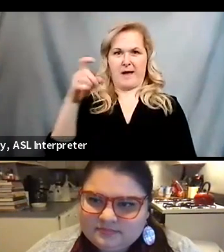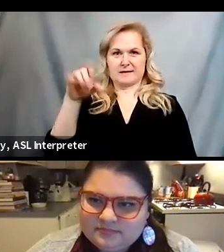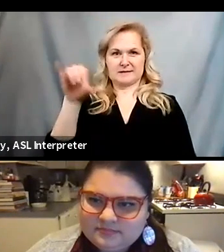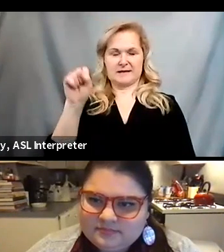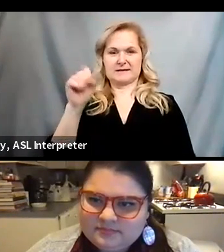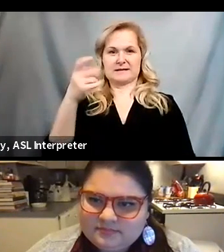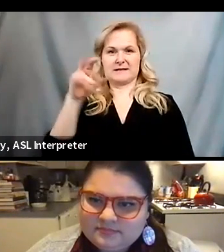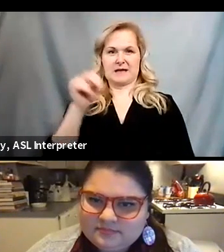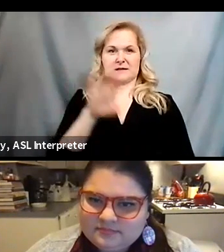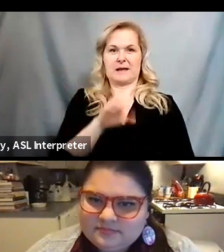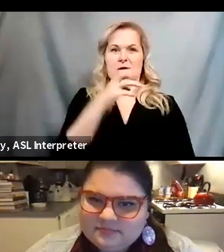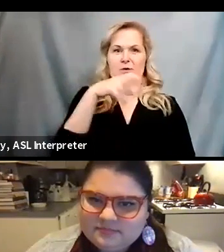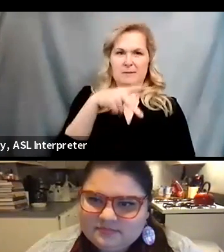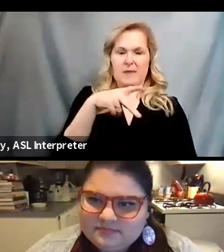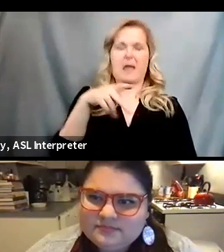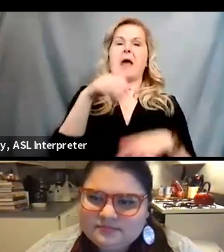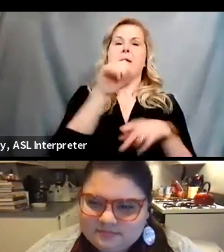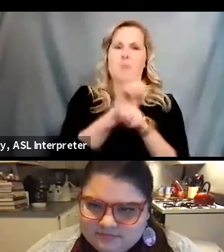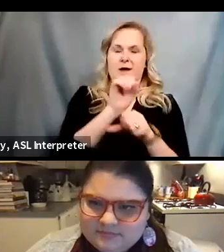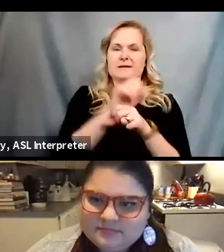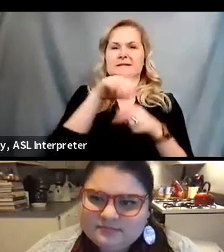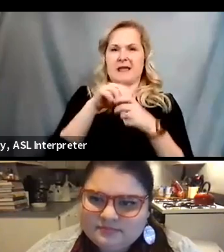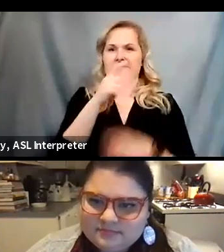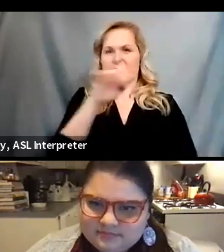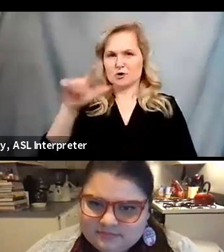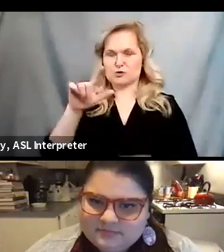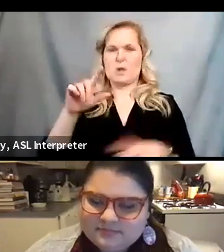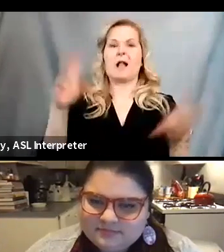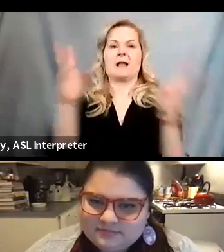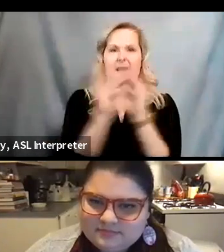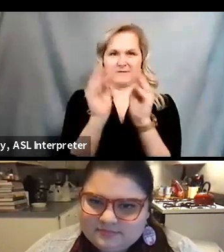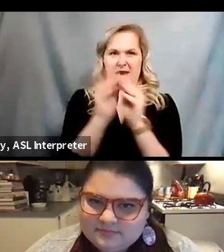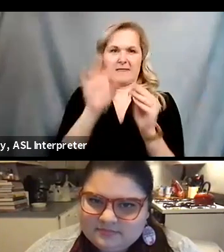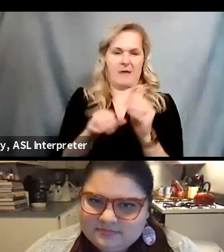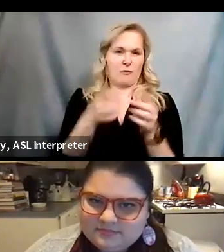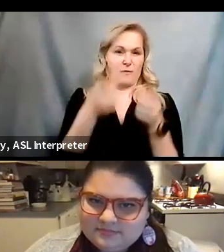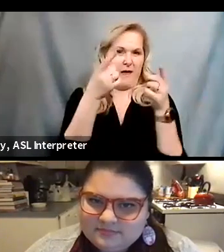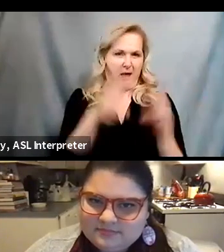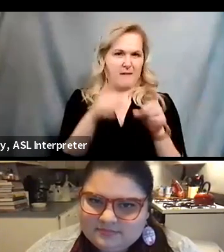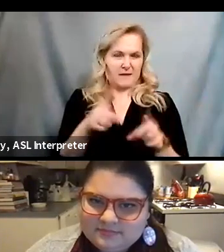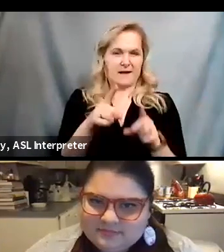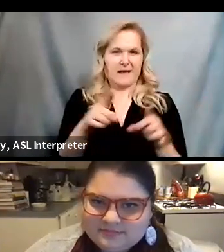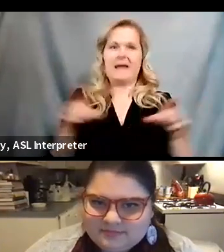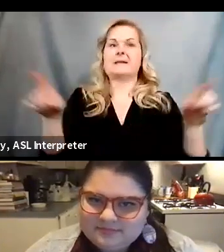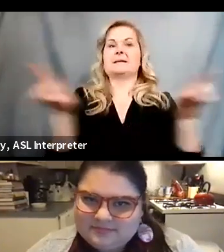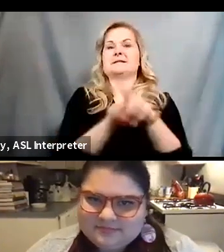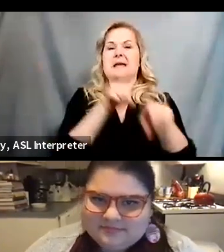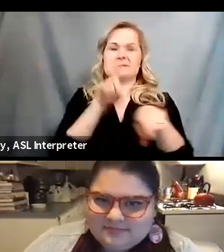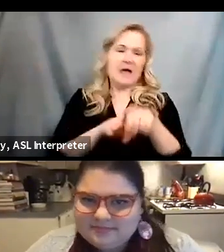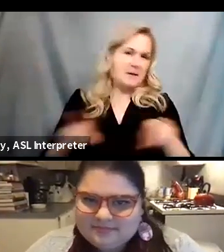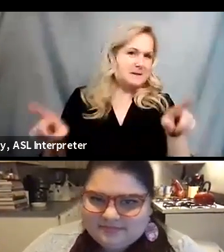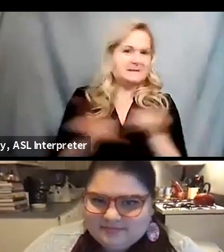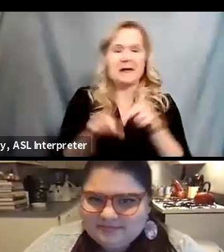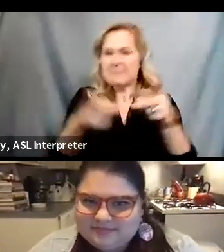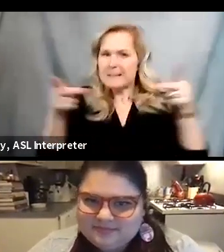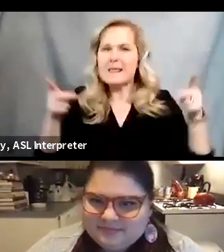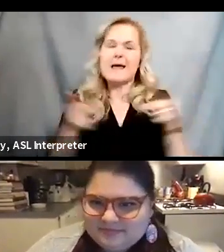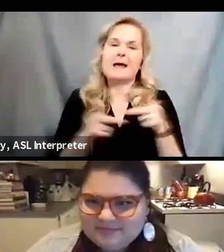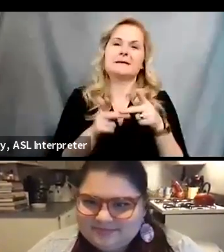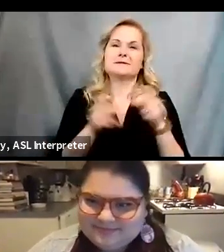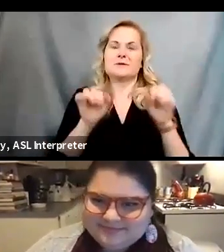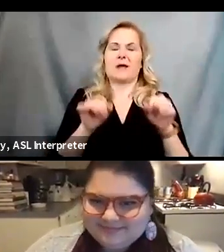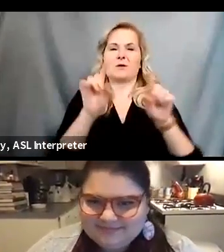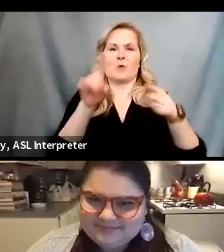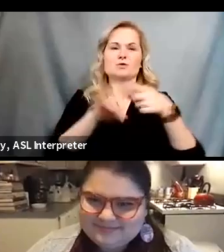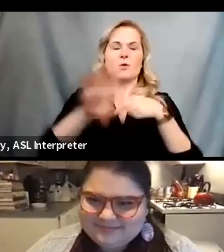Practice in Virtual Convenings. It will be taking place in the same time, same places. So you can go to all the